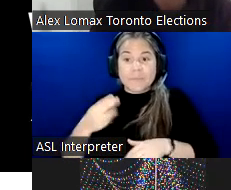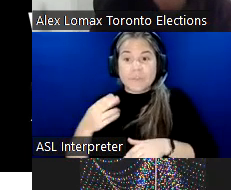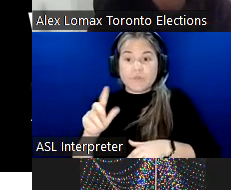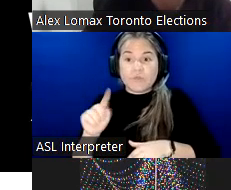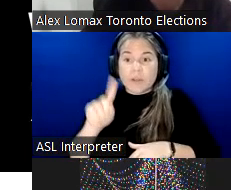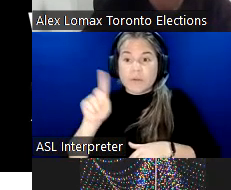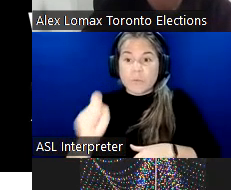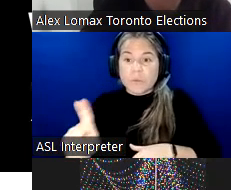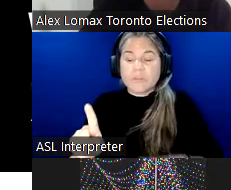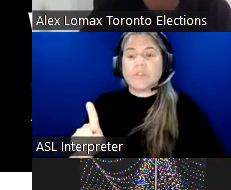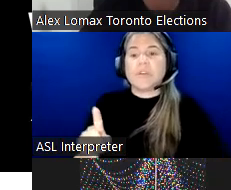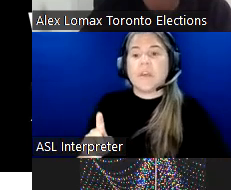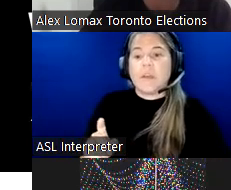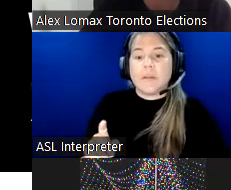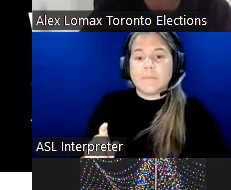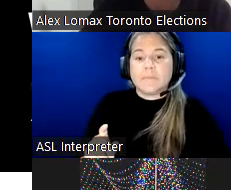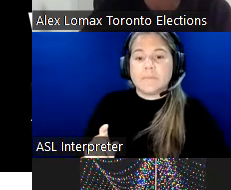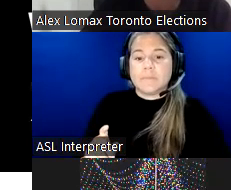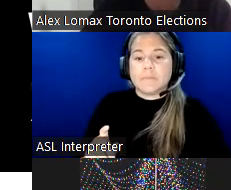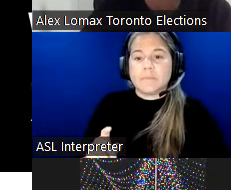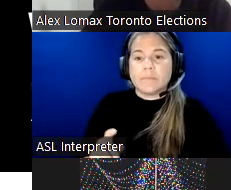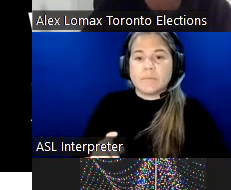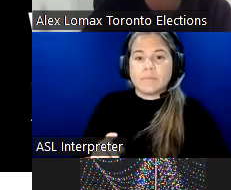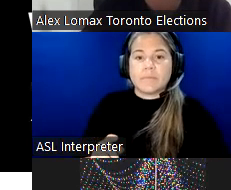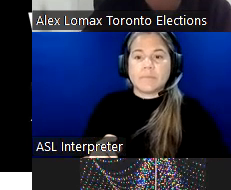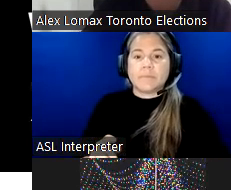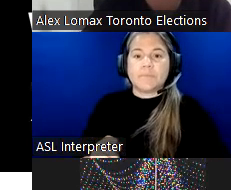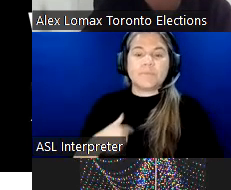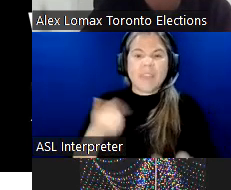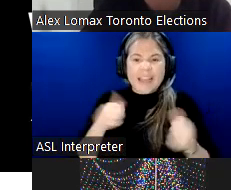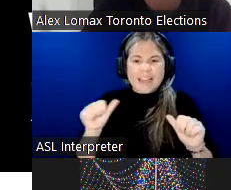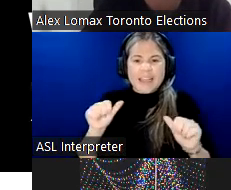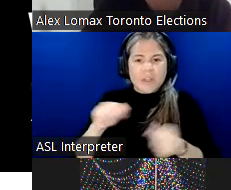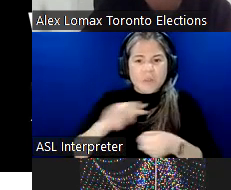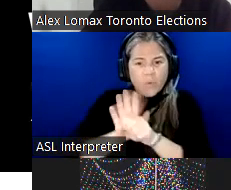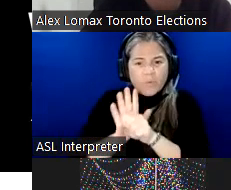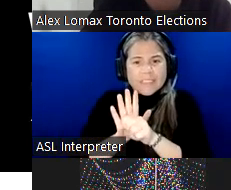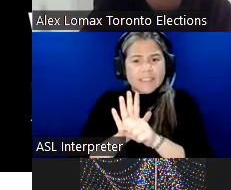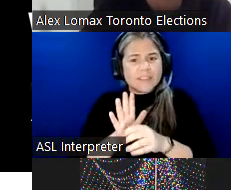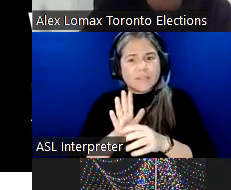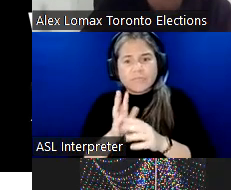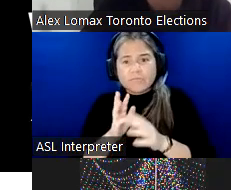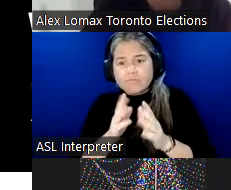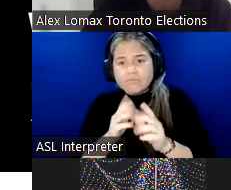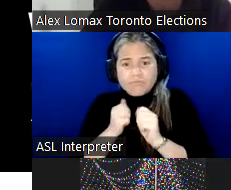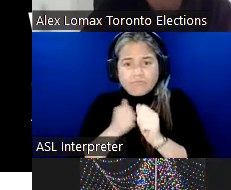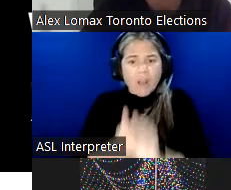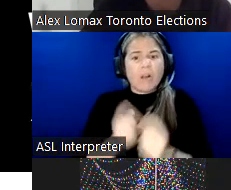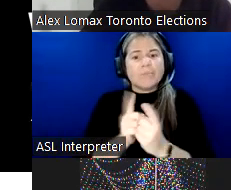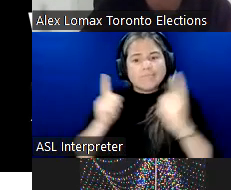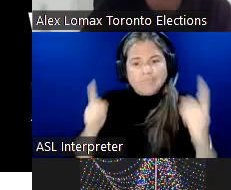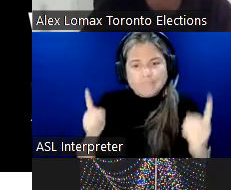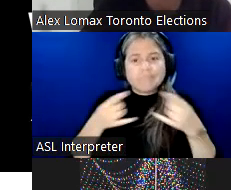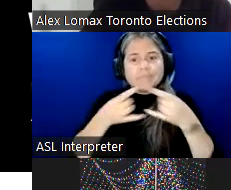It's are there any COVID precautions or restrictions required at polling stations? So currently we're